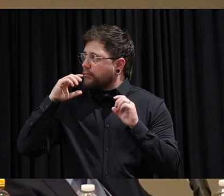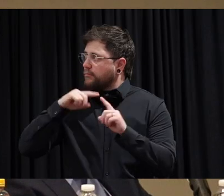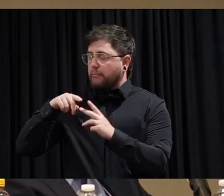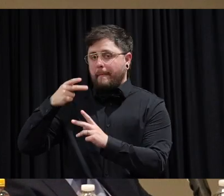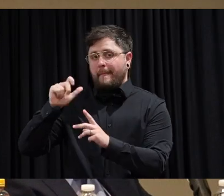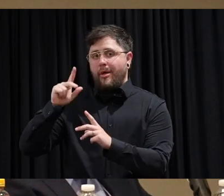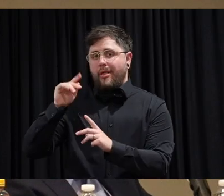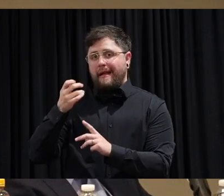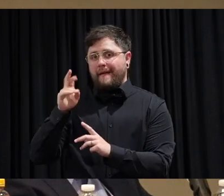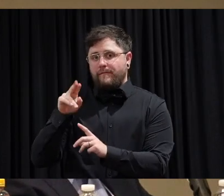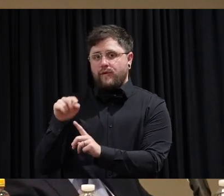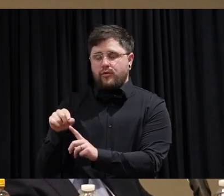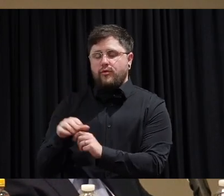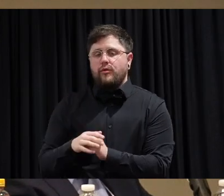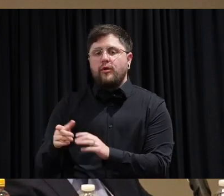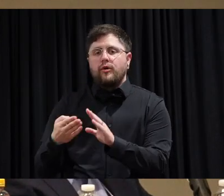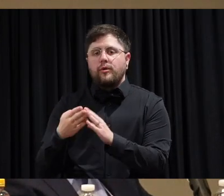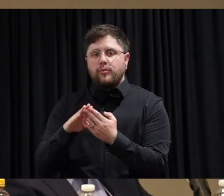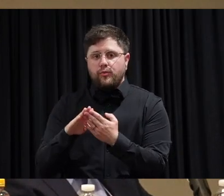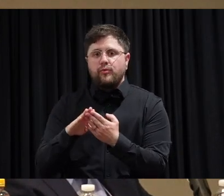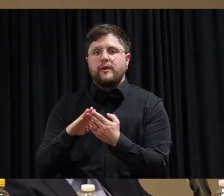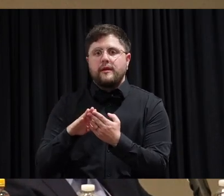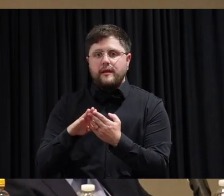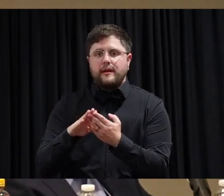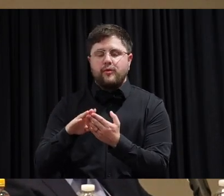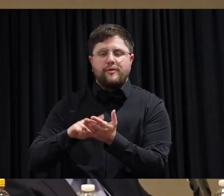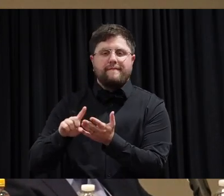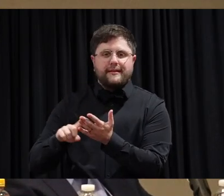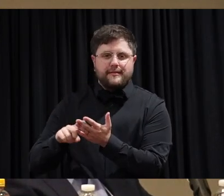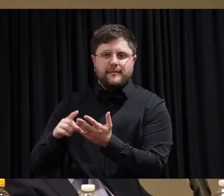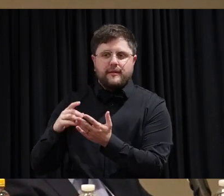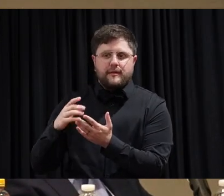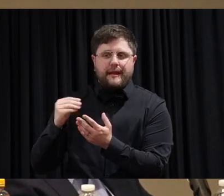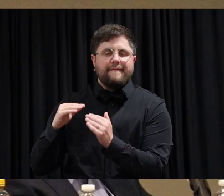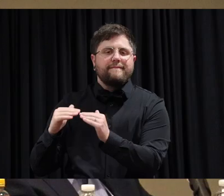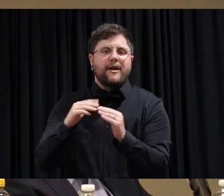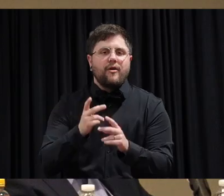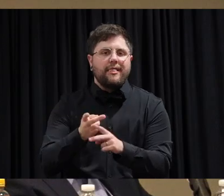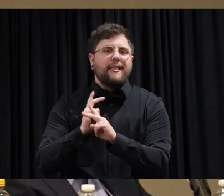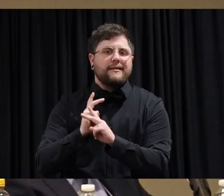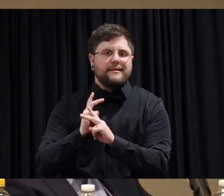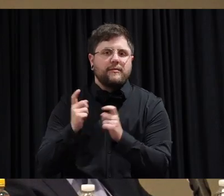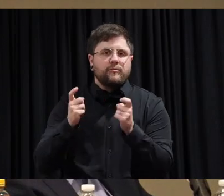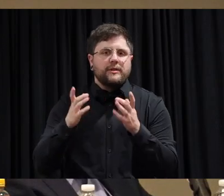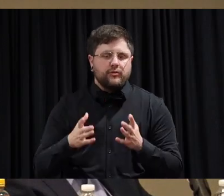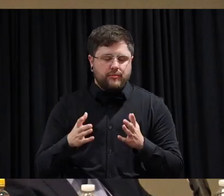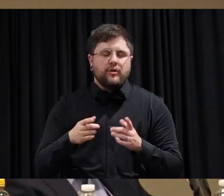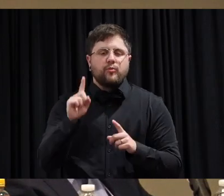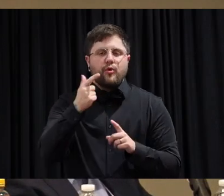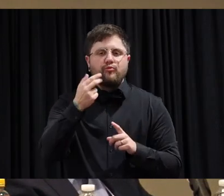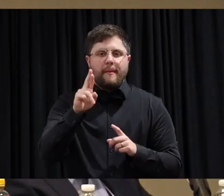Paul Kiefer, Community Reinvestment and Fair Lending Production Manager in Grand